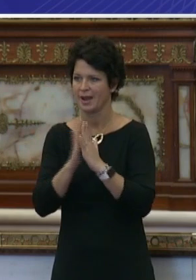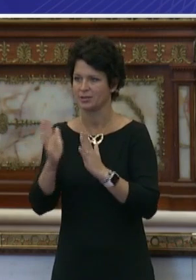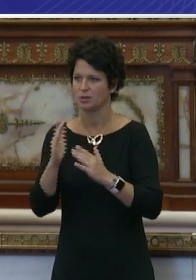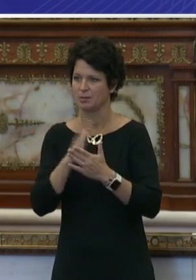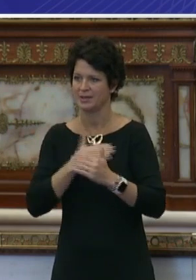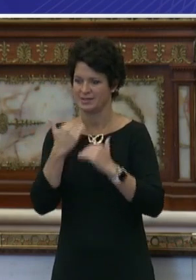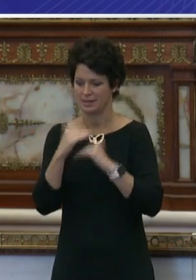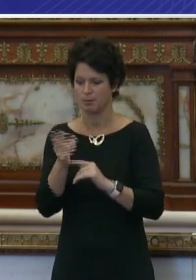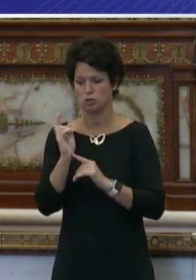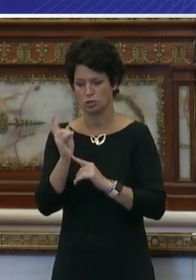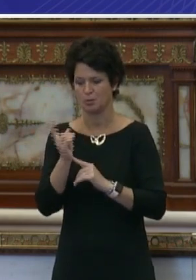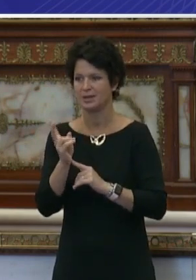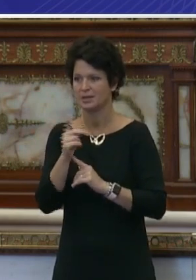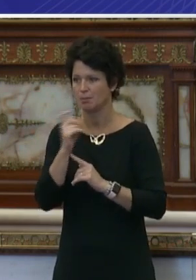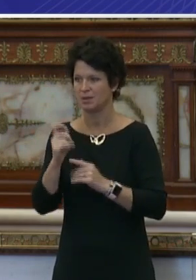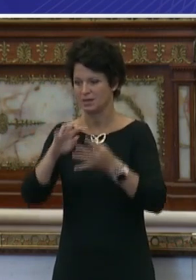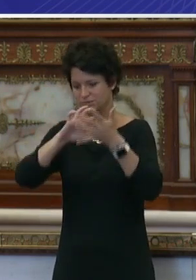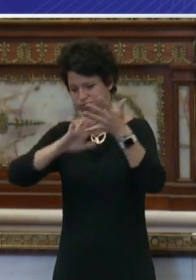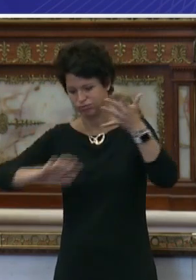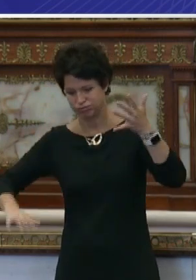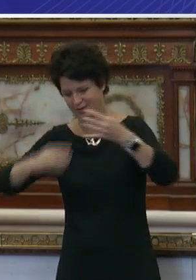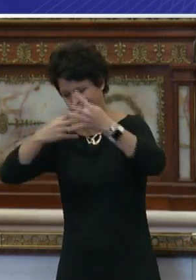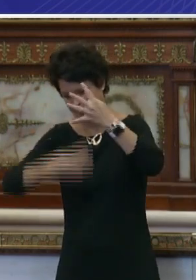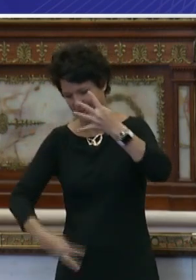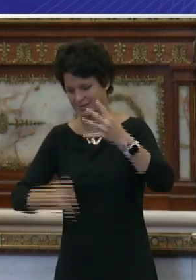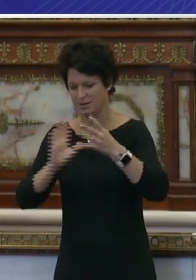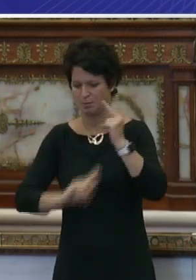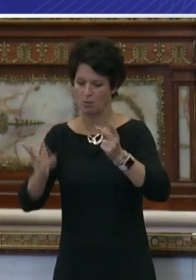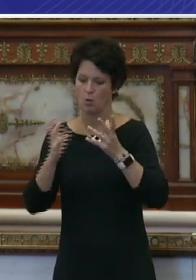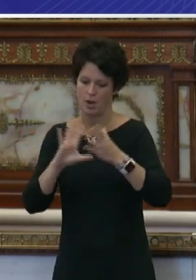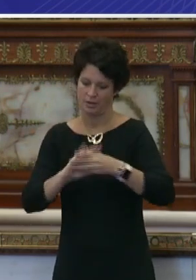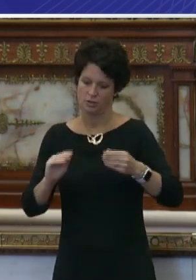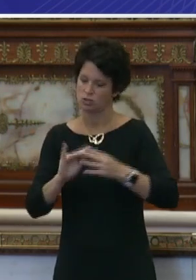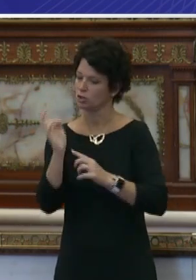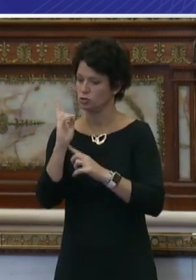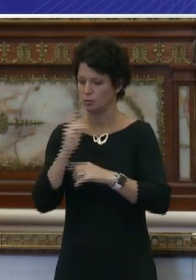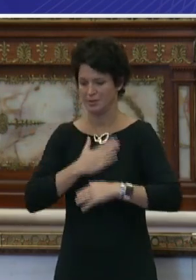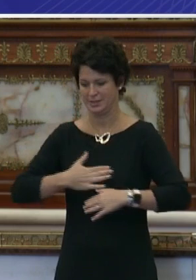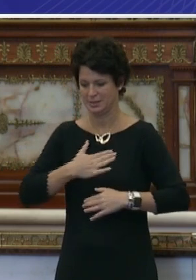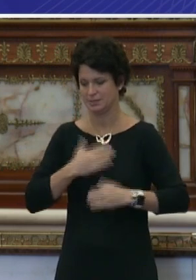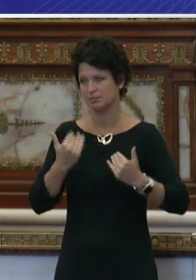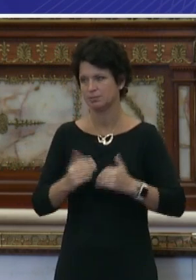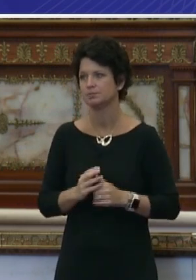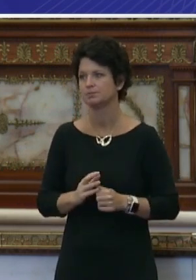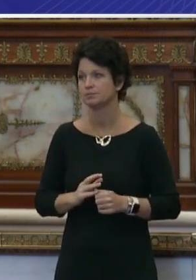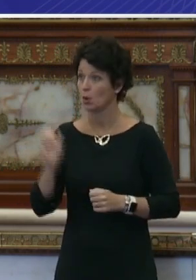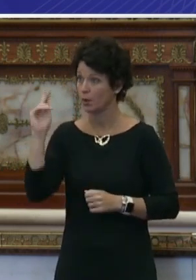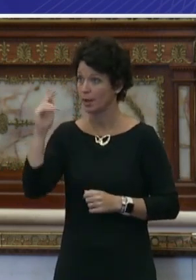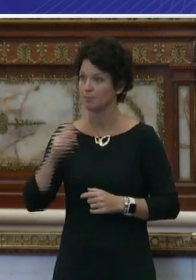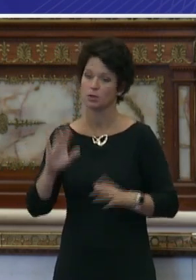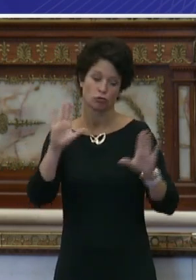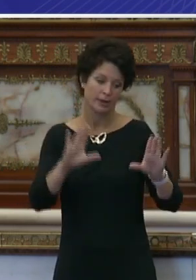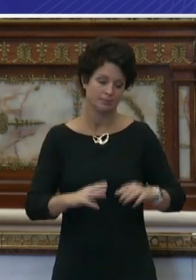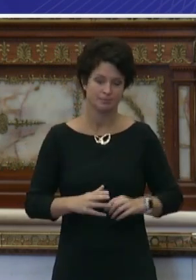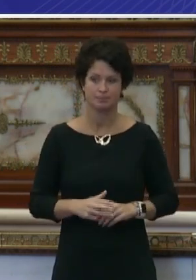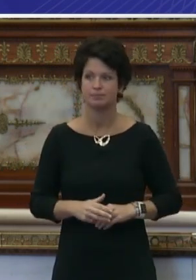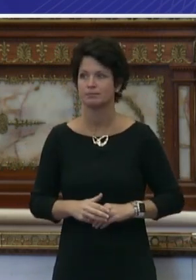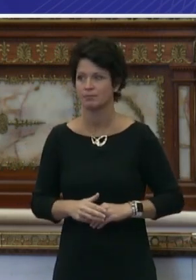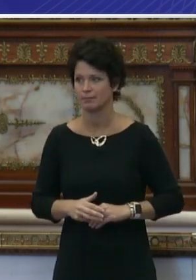your testimony to 2 minutes because we have such a lengthy list of folks who would like to testify. So, okay? Great.